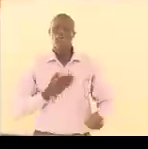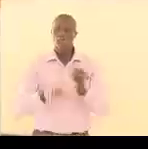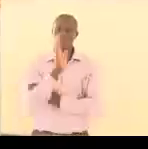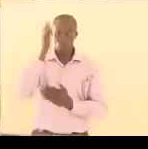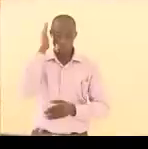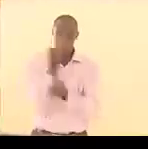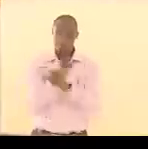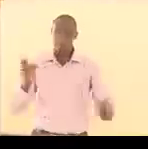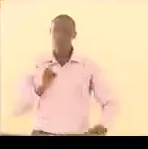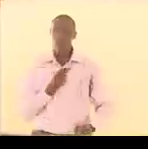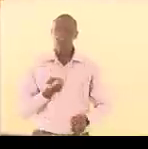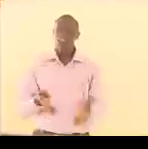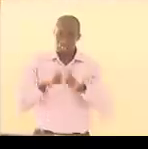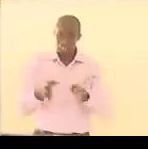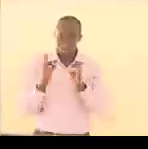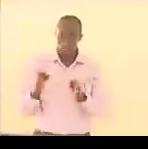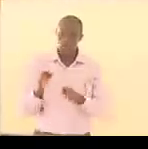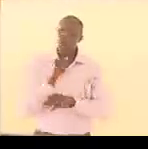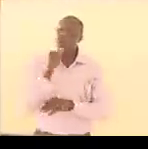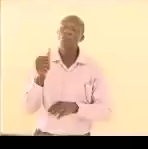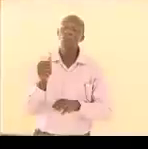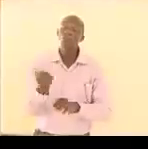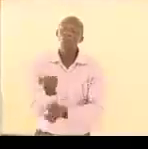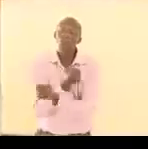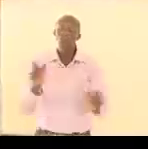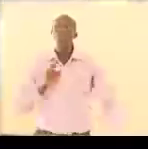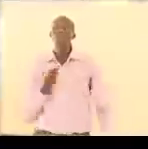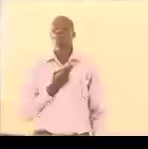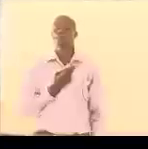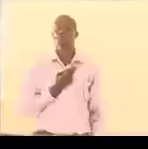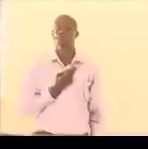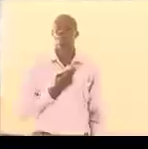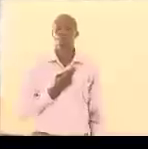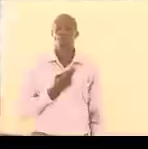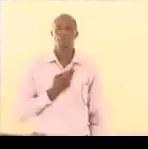believe our God will save us, but even if he does not save us."